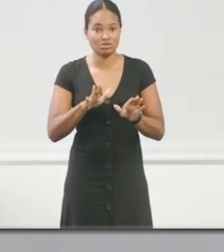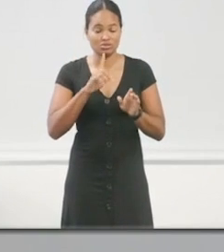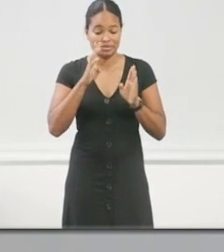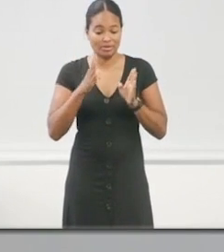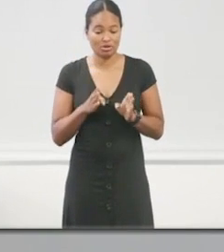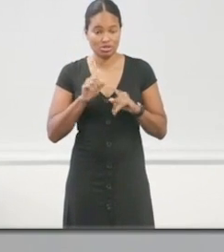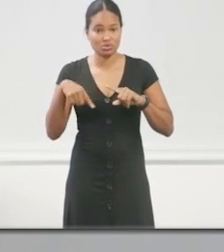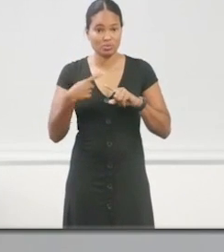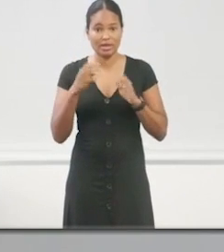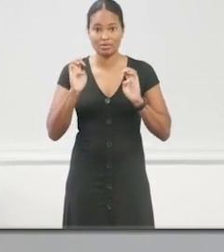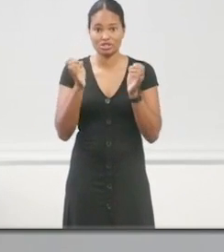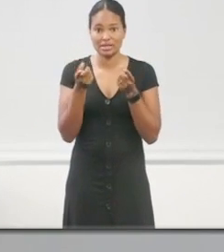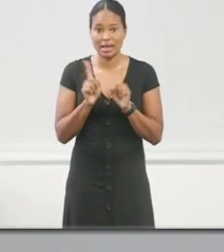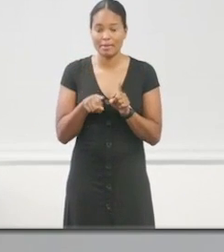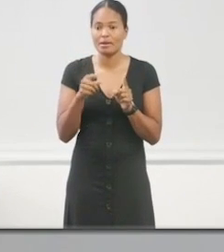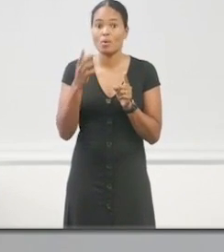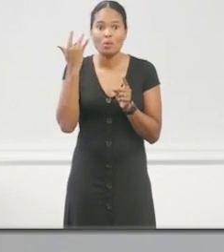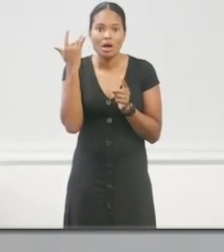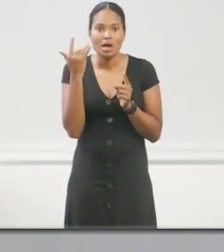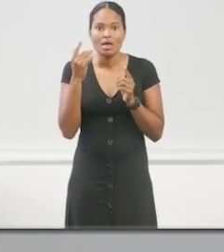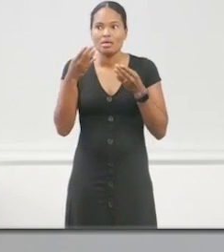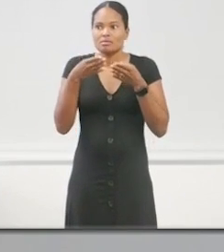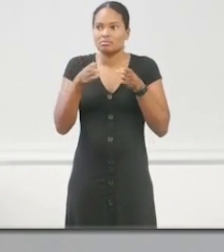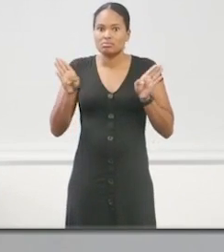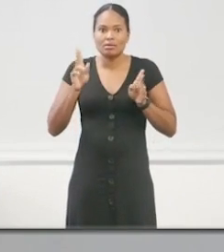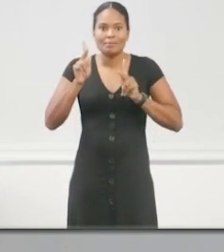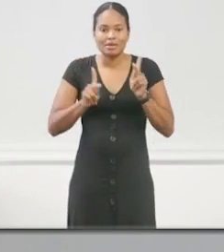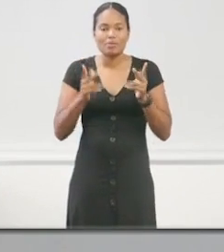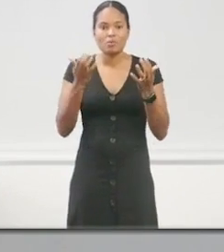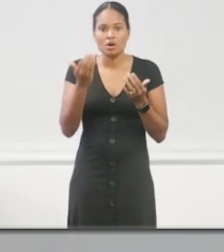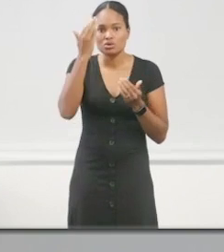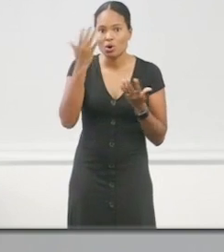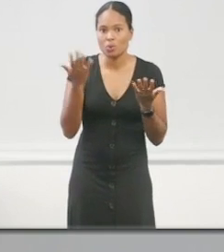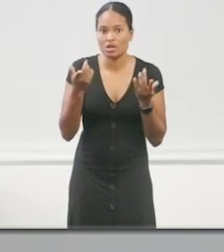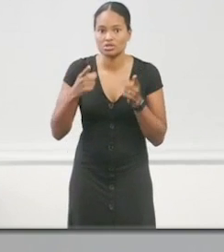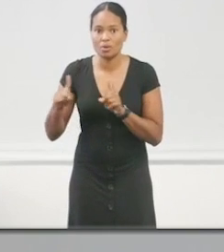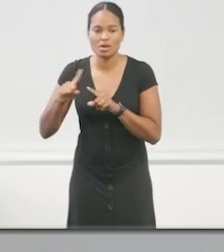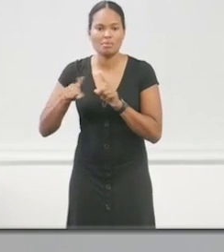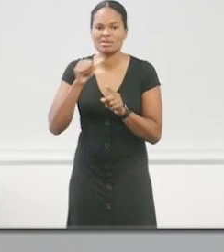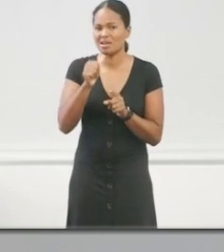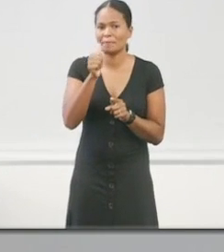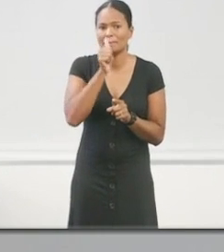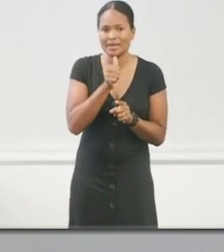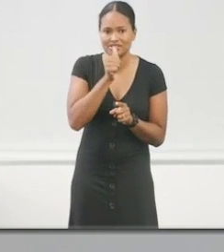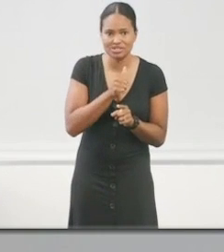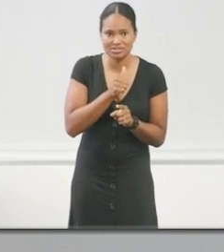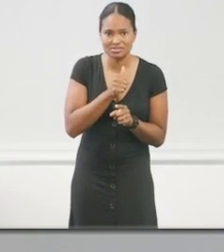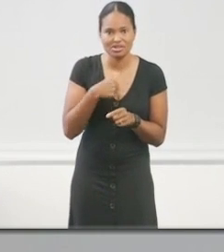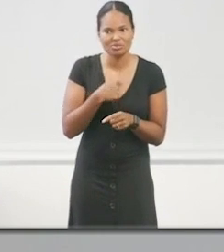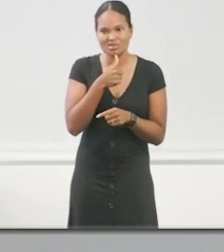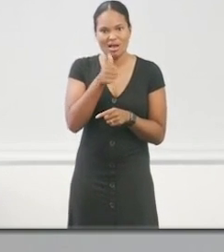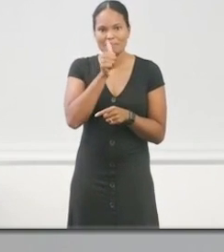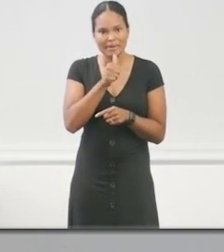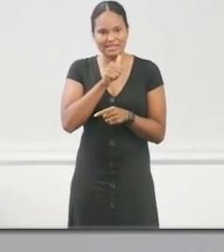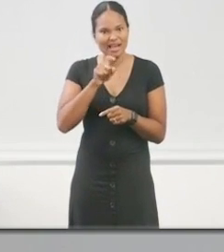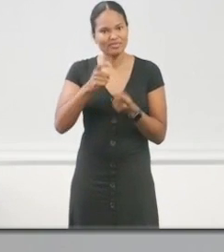situation. Everybody wants to know what's going on, but nobody wants to be patient enough to make sure that they get it right. And that's why we have